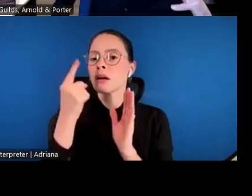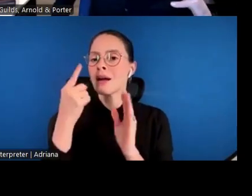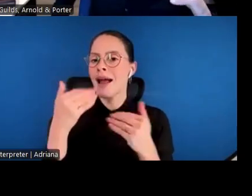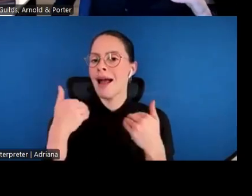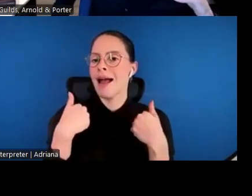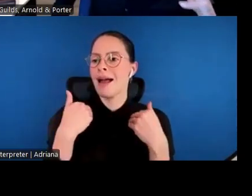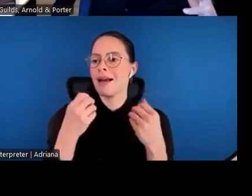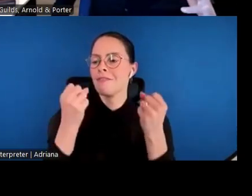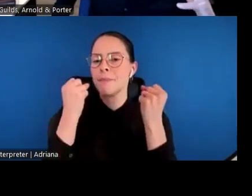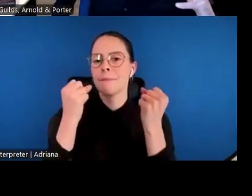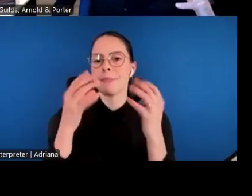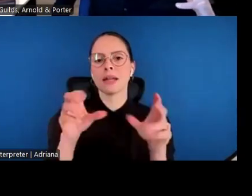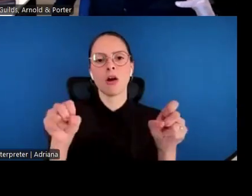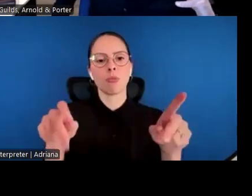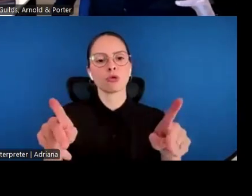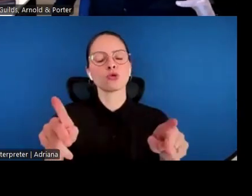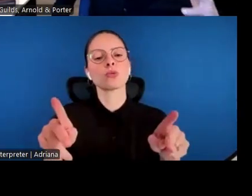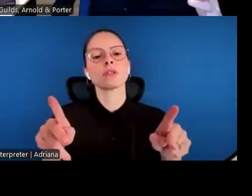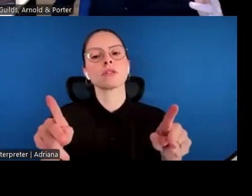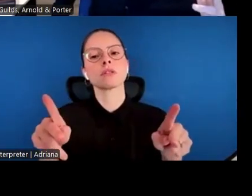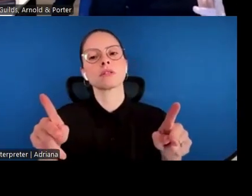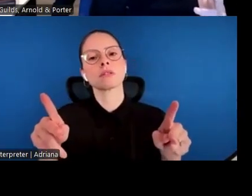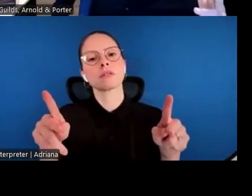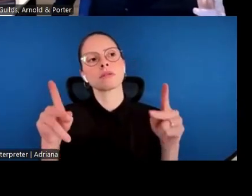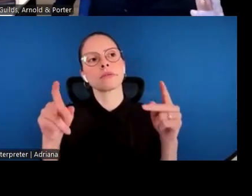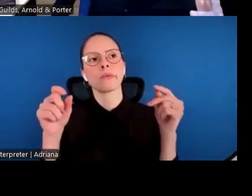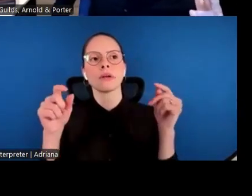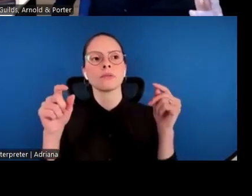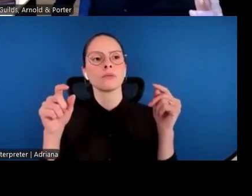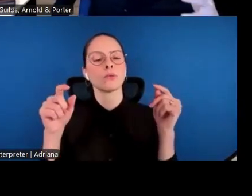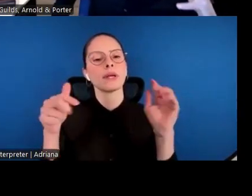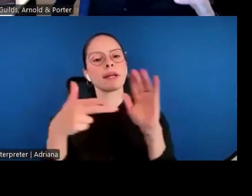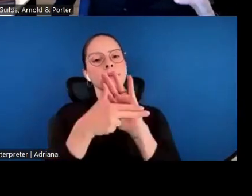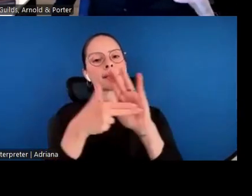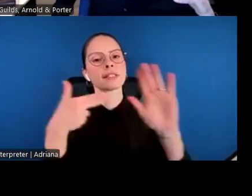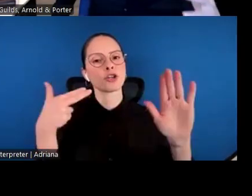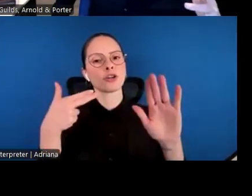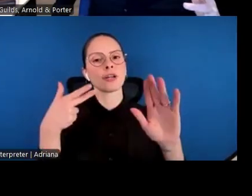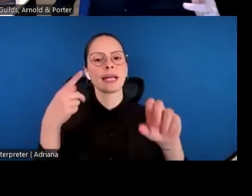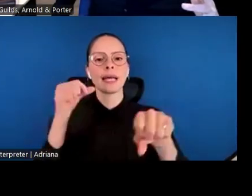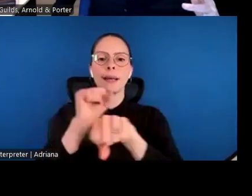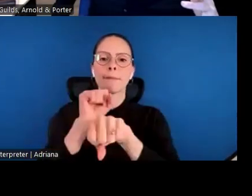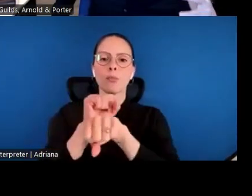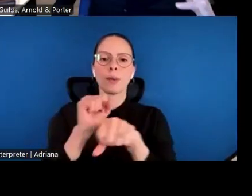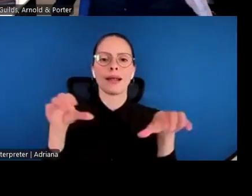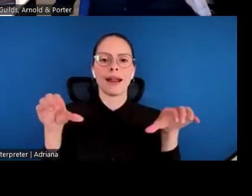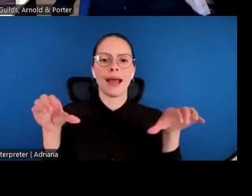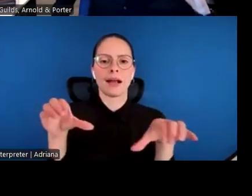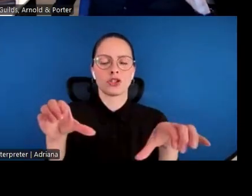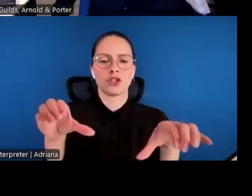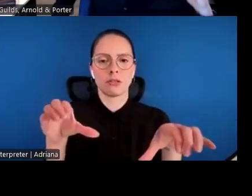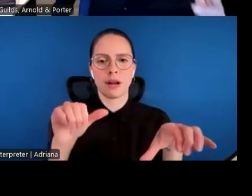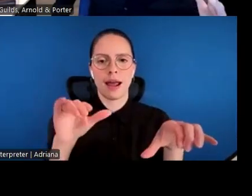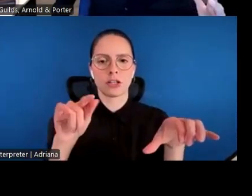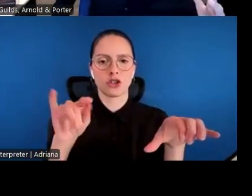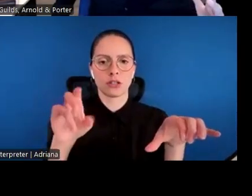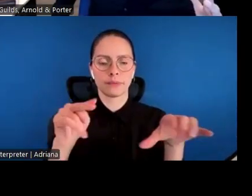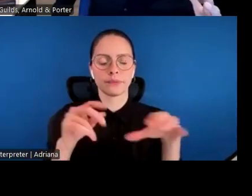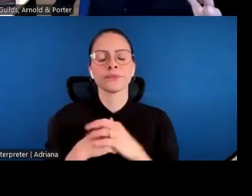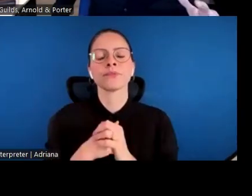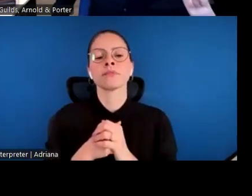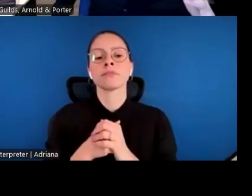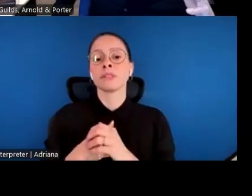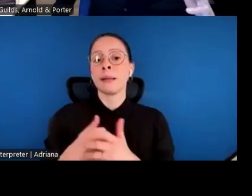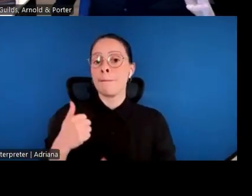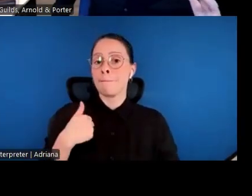opportunities for what would consider an employment action, right? The military can separate